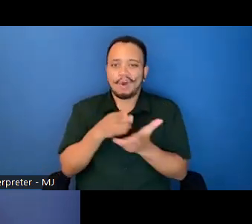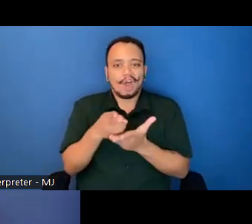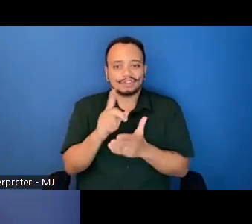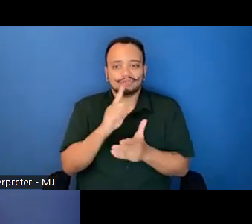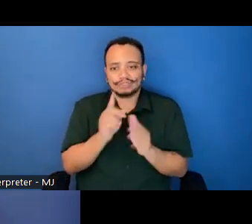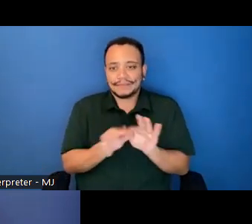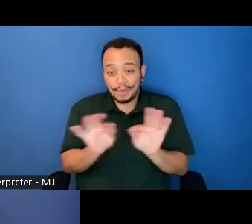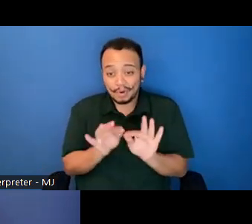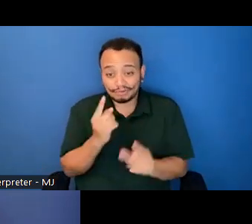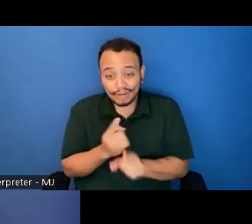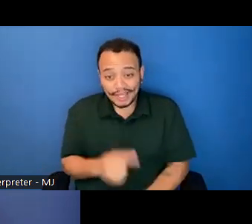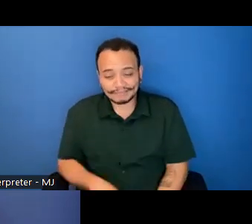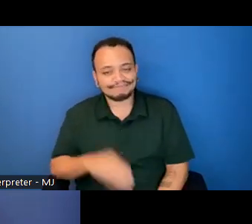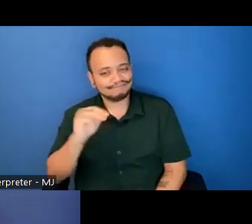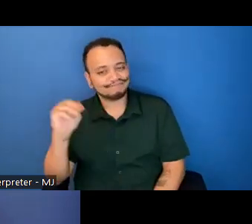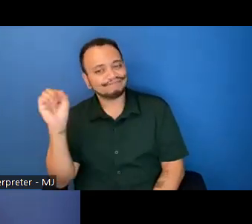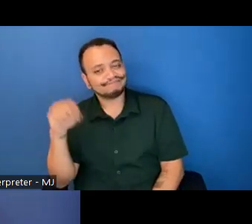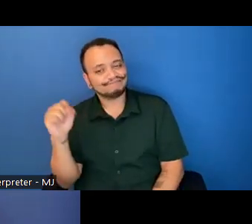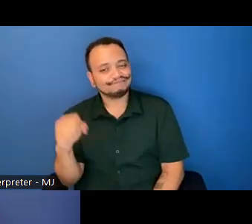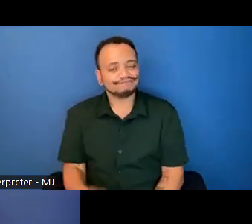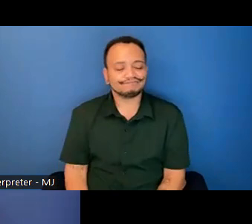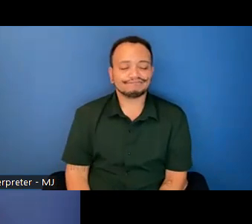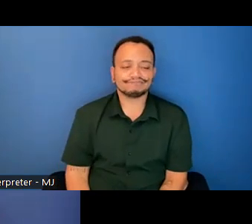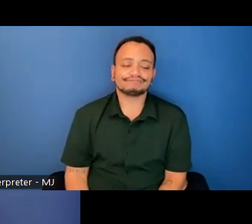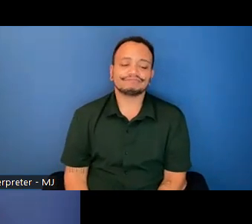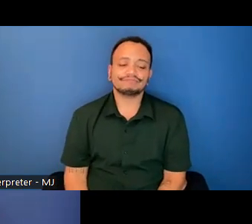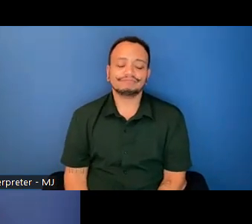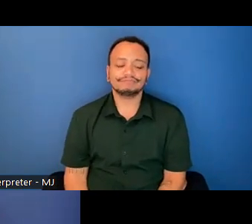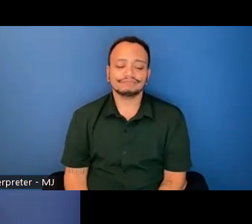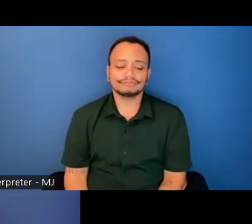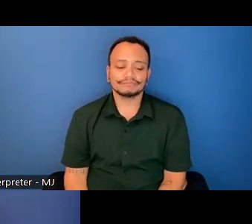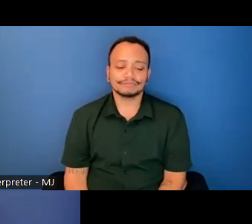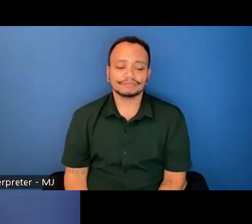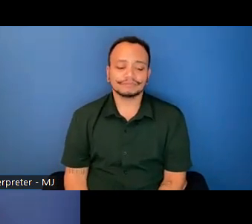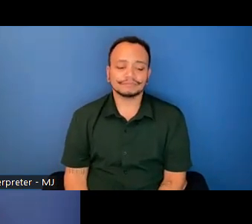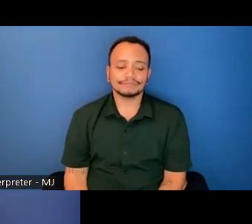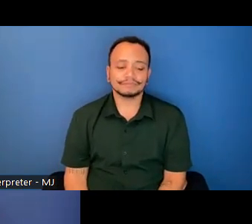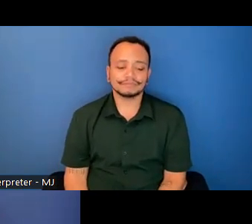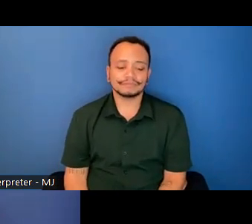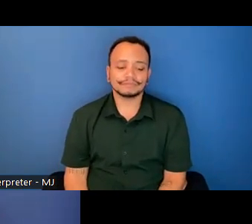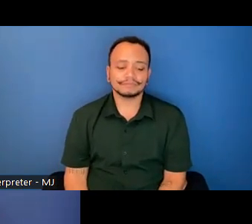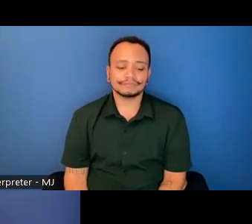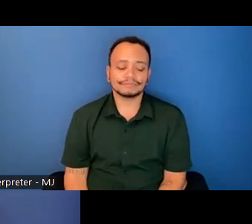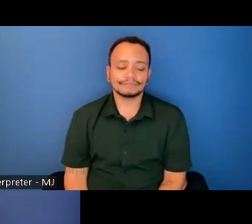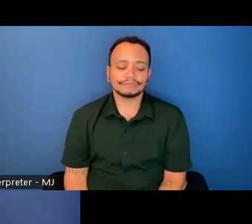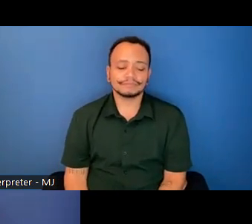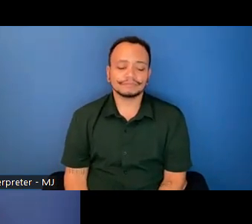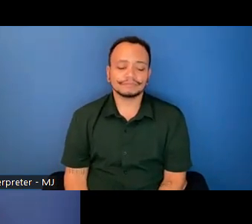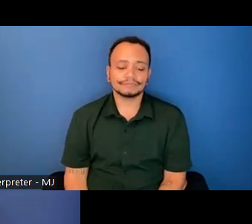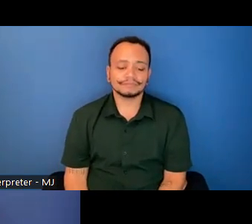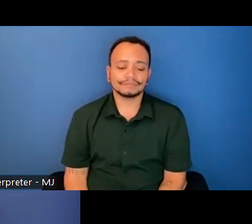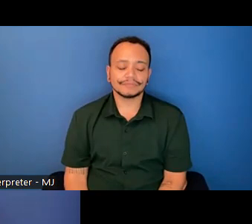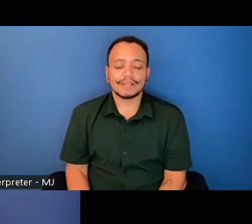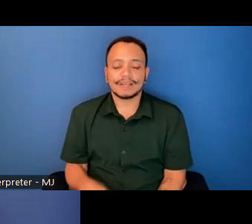right? Yeah. Because I gotta say, um, the fact that you might have worked on one, and maybe I should just talk for